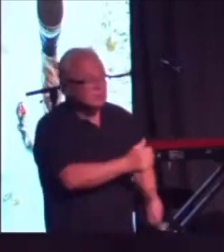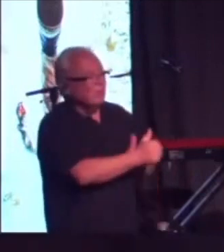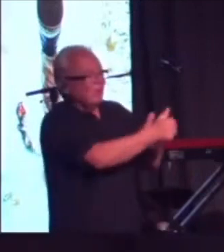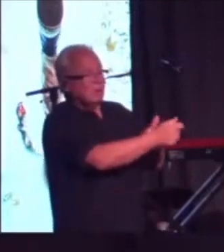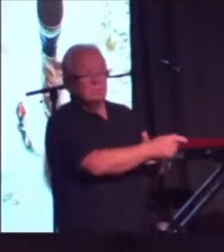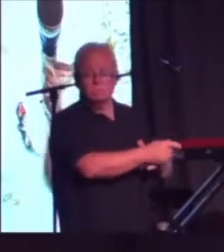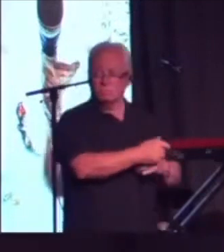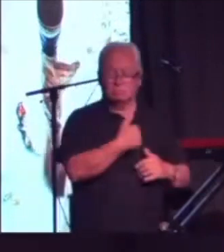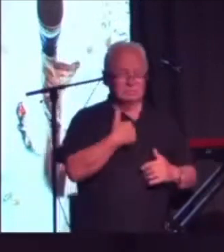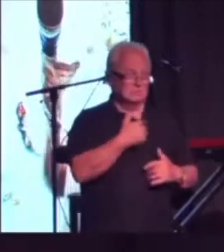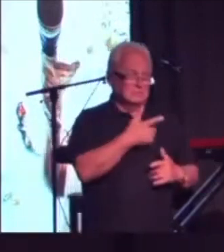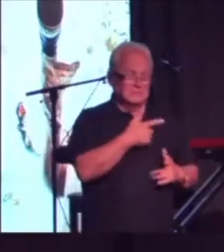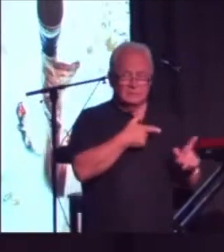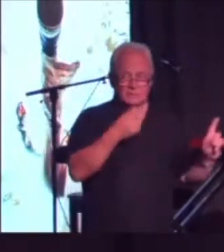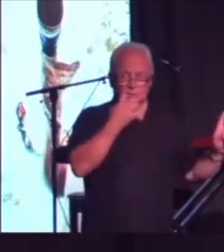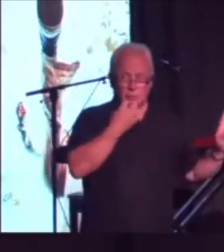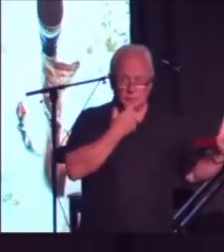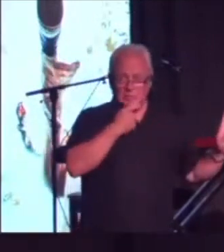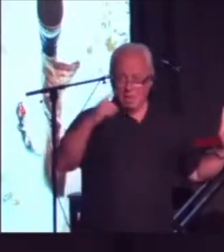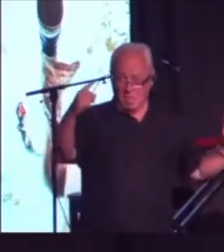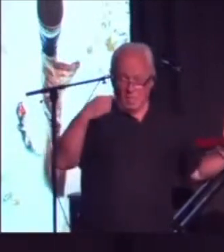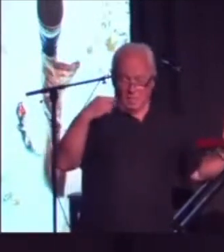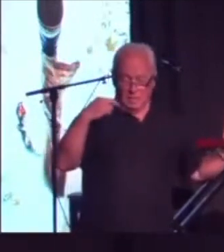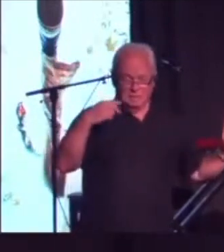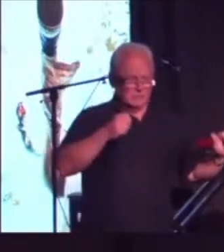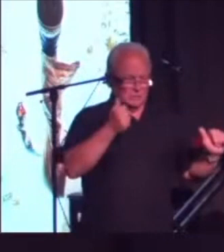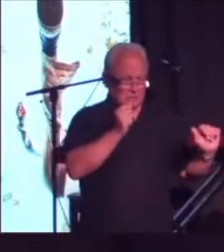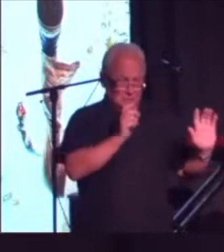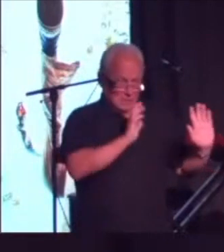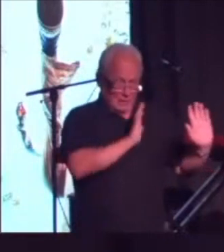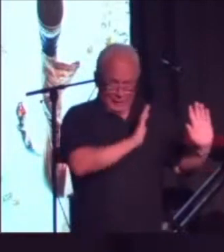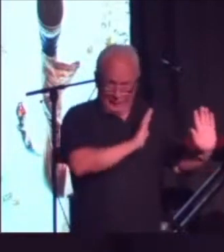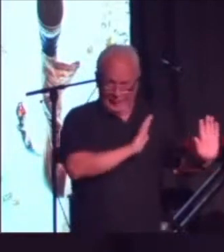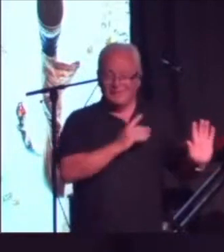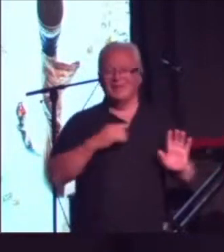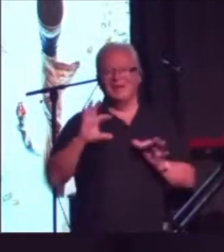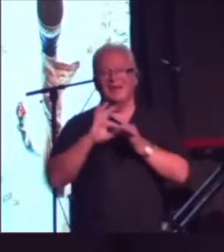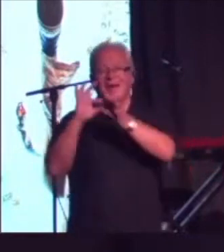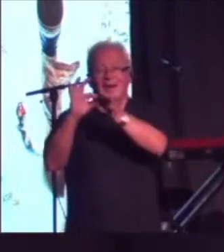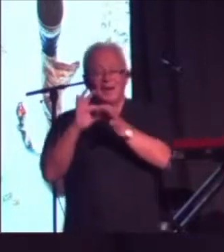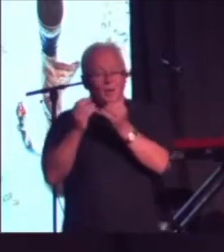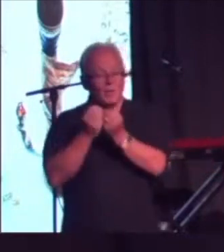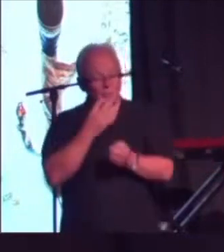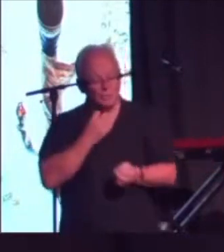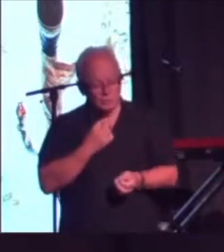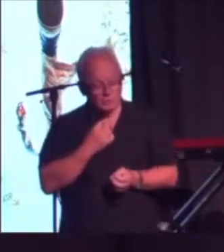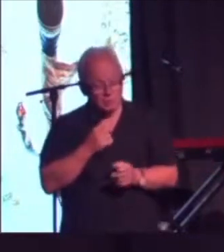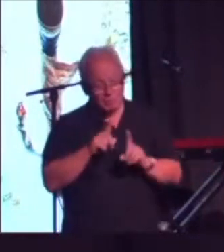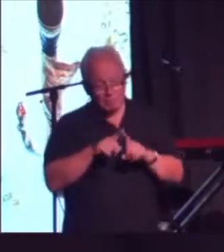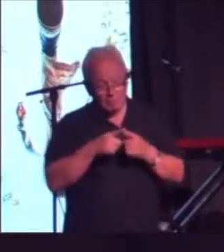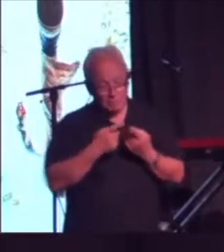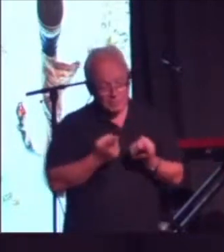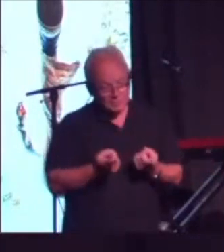her because he didn't want to look bad in front of the Jews. And Paul saw what he was doing because Peter was being inconsistent. Peter